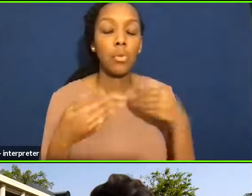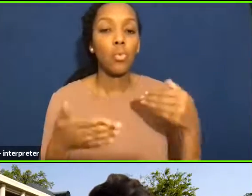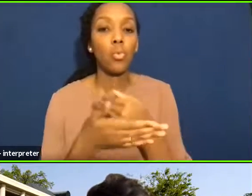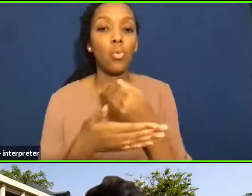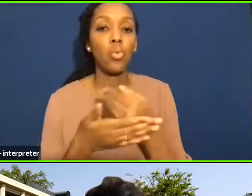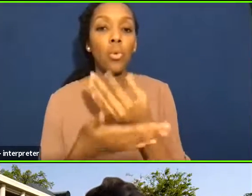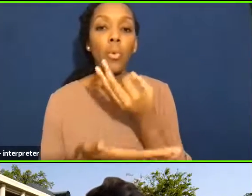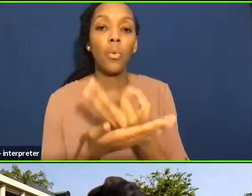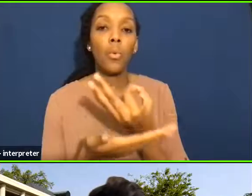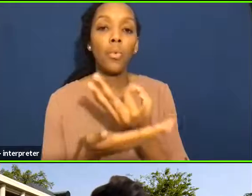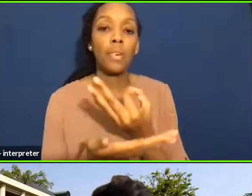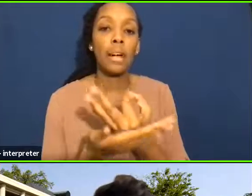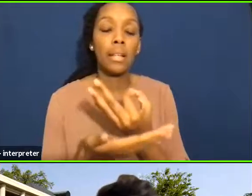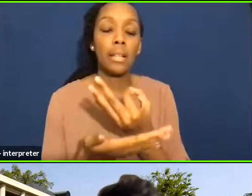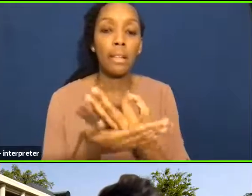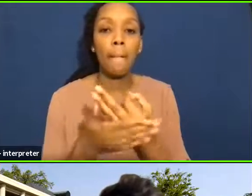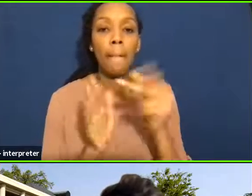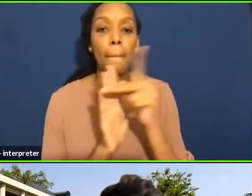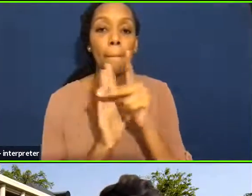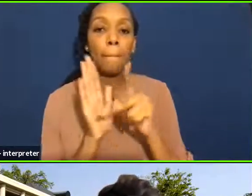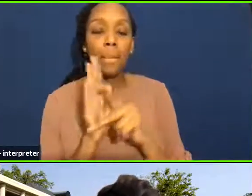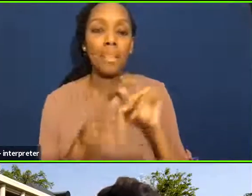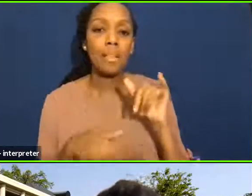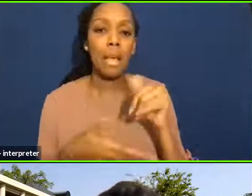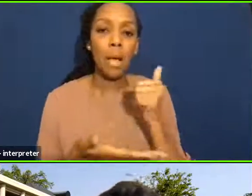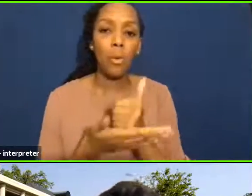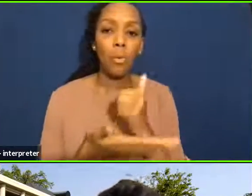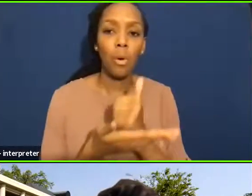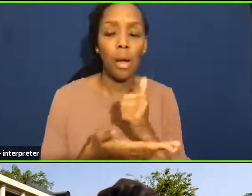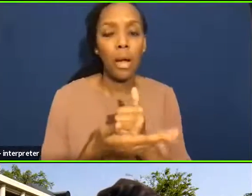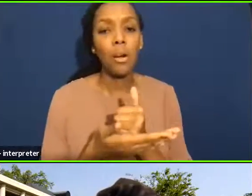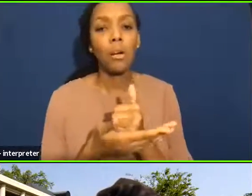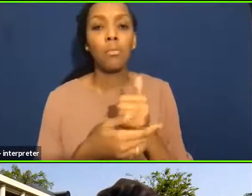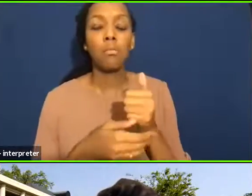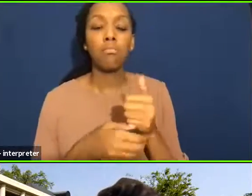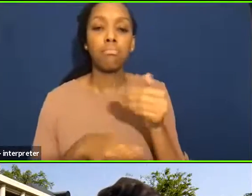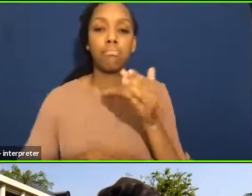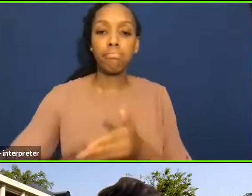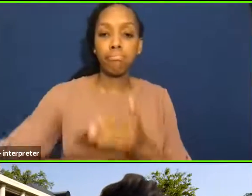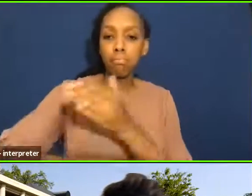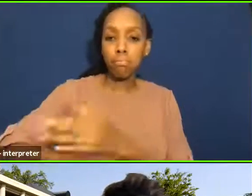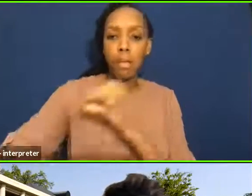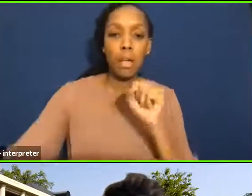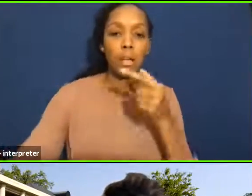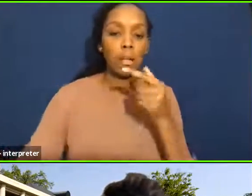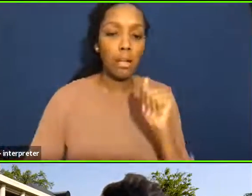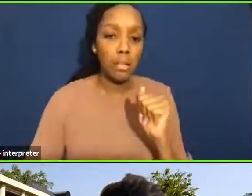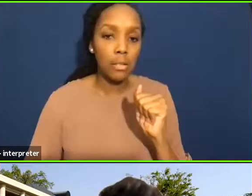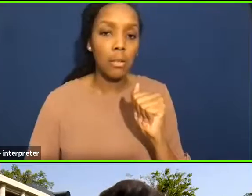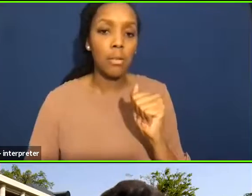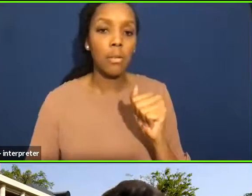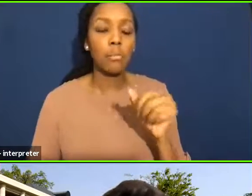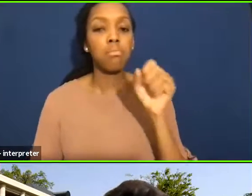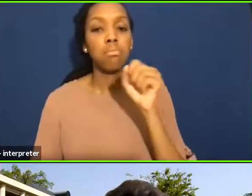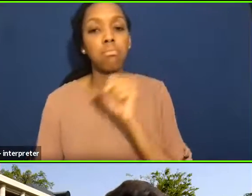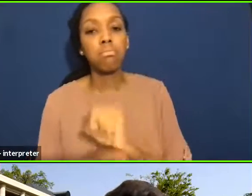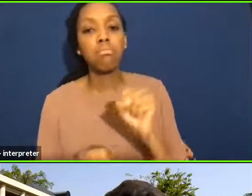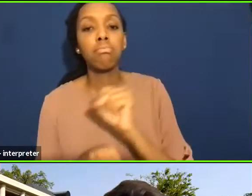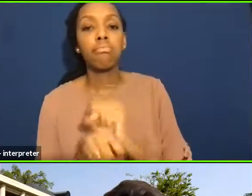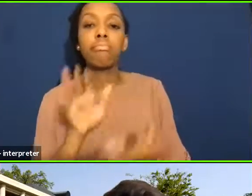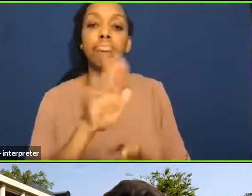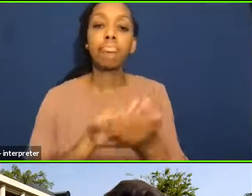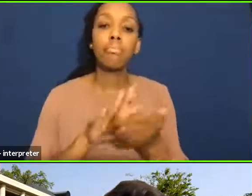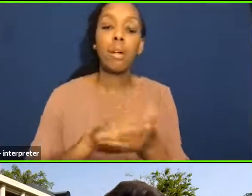finance policies is really going to help streamline SGA and be more effective and efficient for students. So